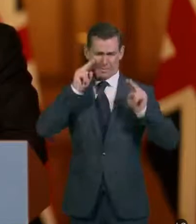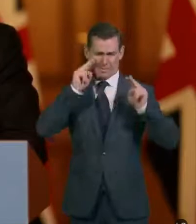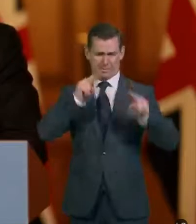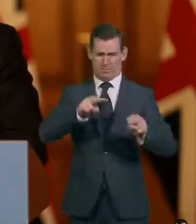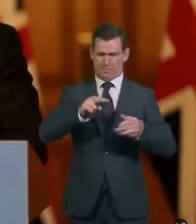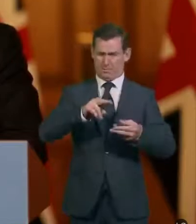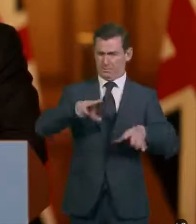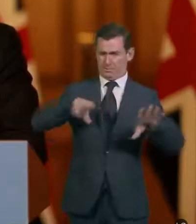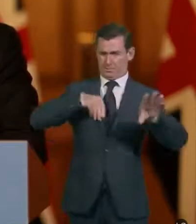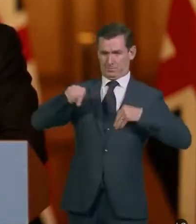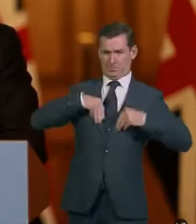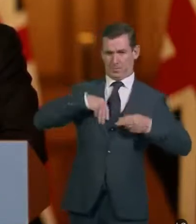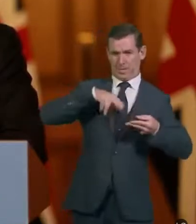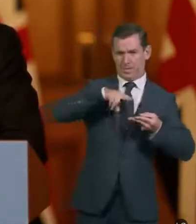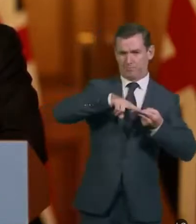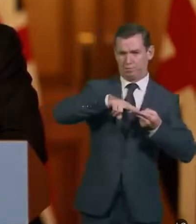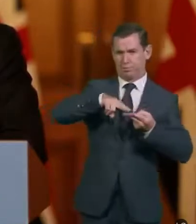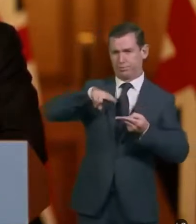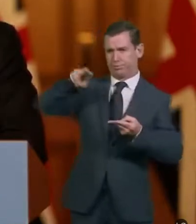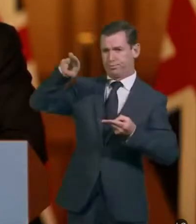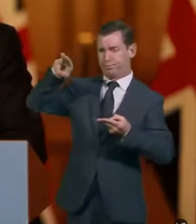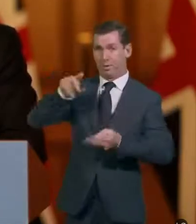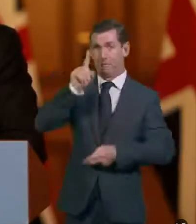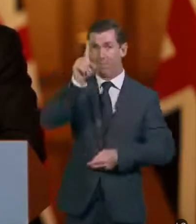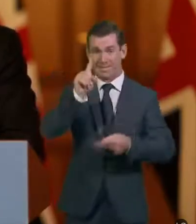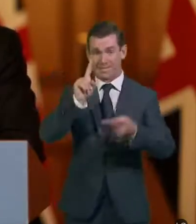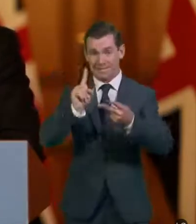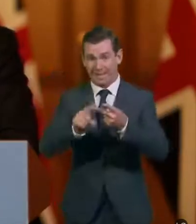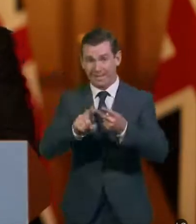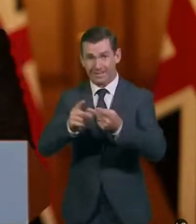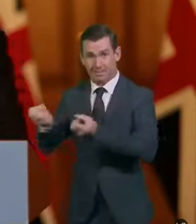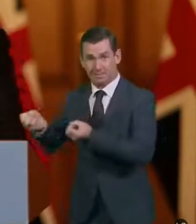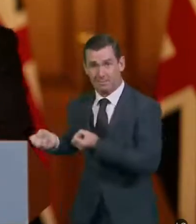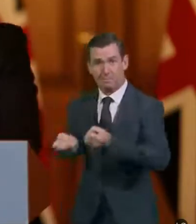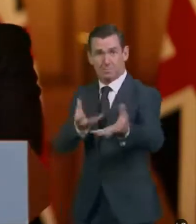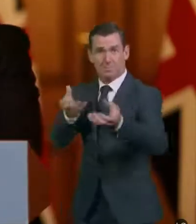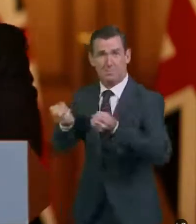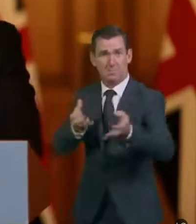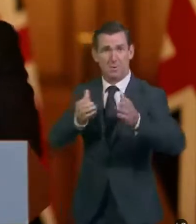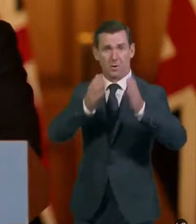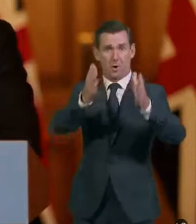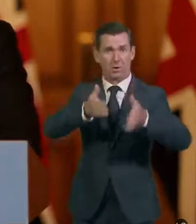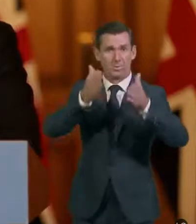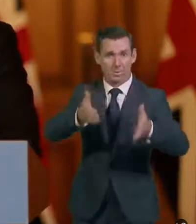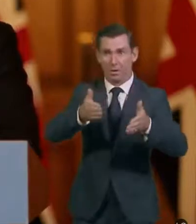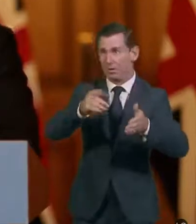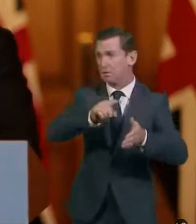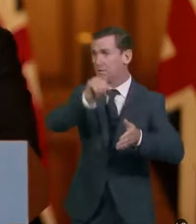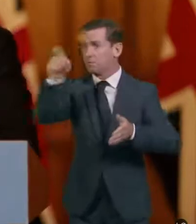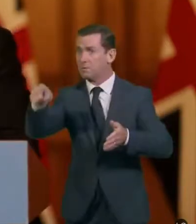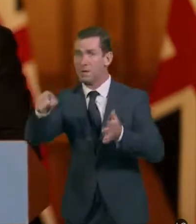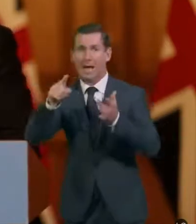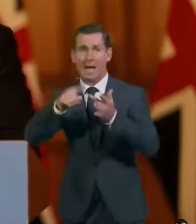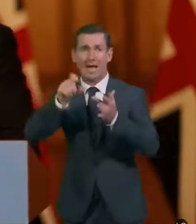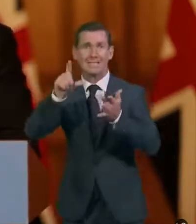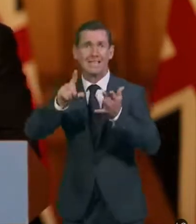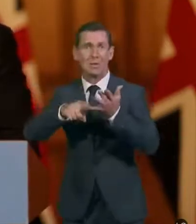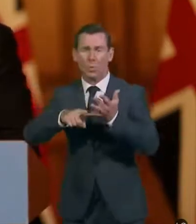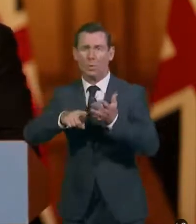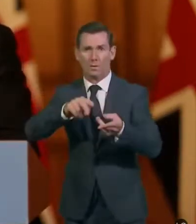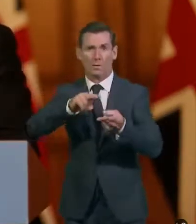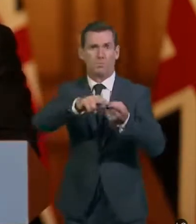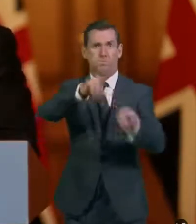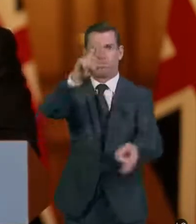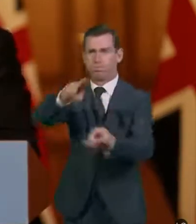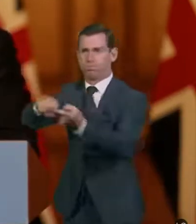in hospitalizations and admissions to intensive care. Without action, there is no doubt that our NHS would soon